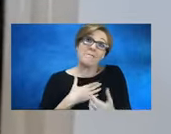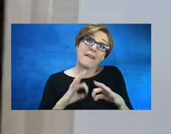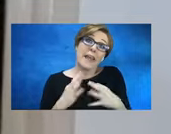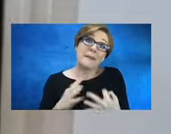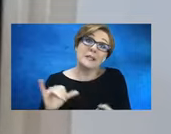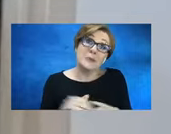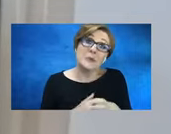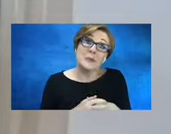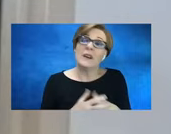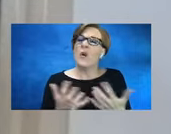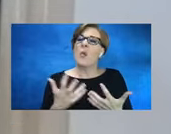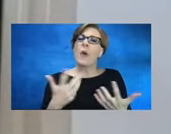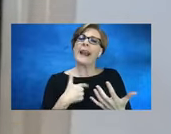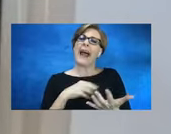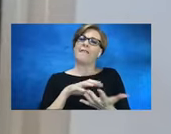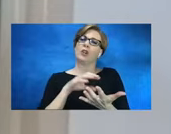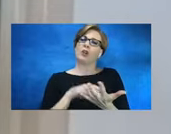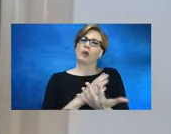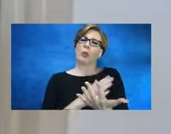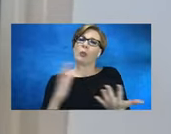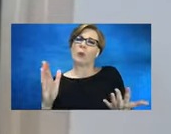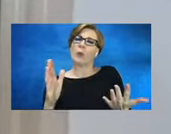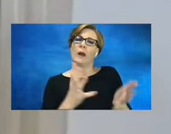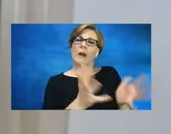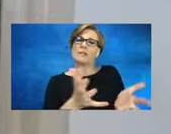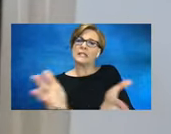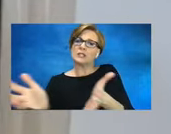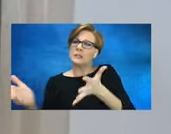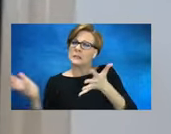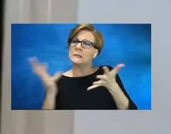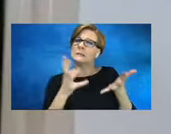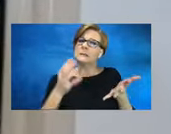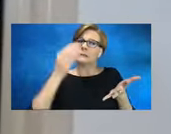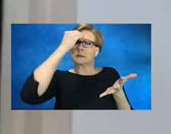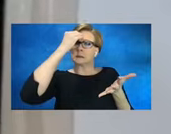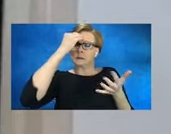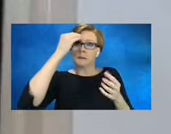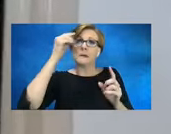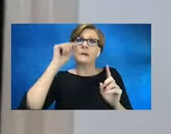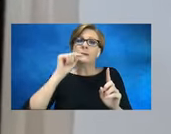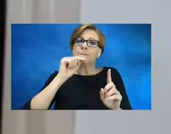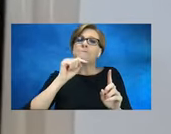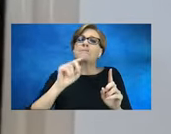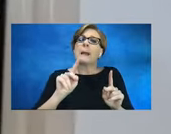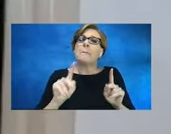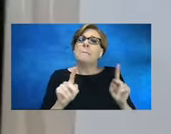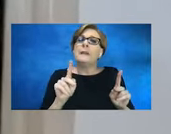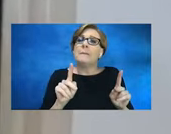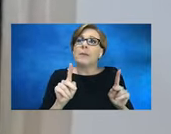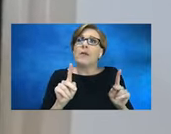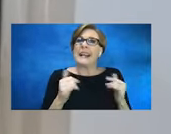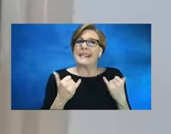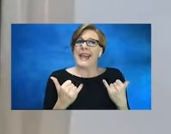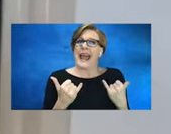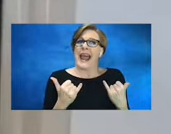family. What's come clear to or become clear to me through those conversations is that their people are more interested than